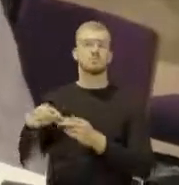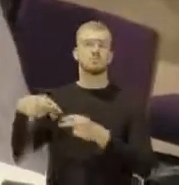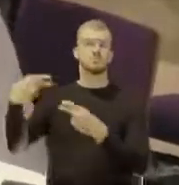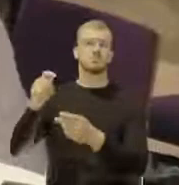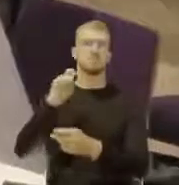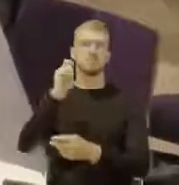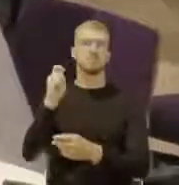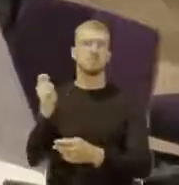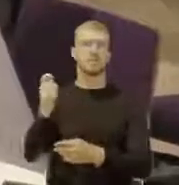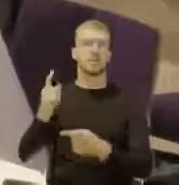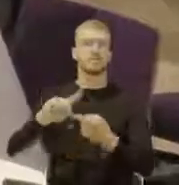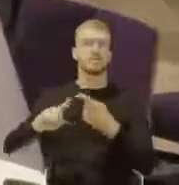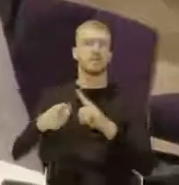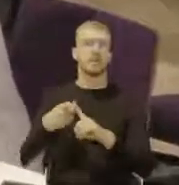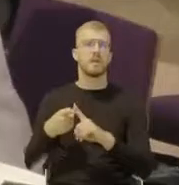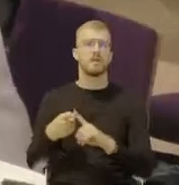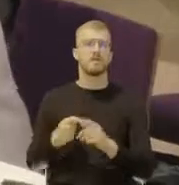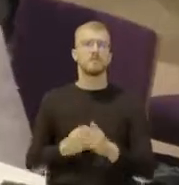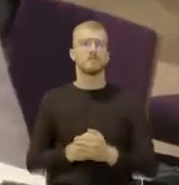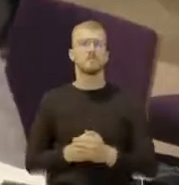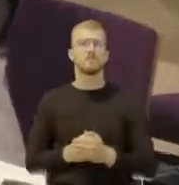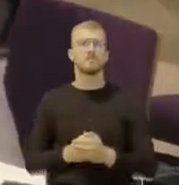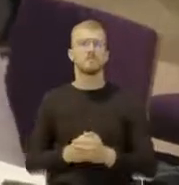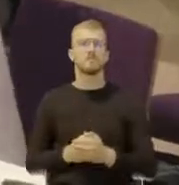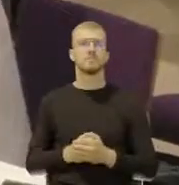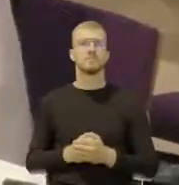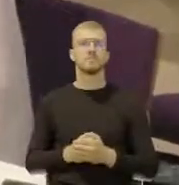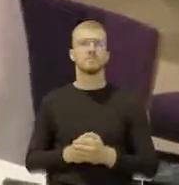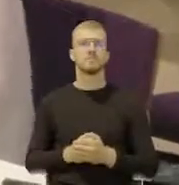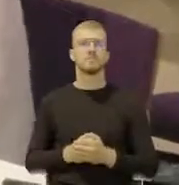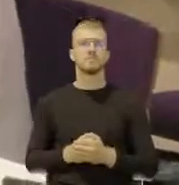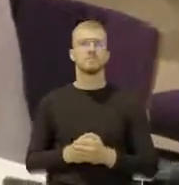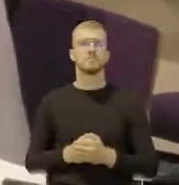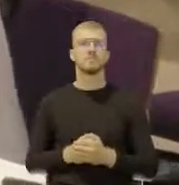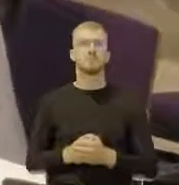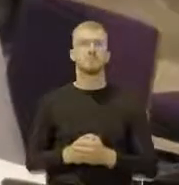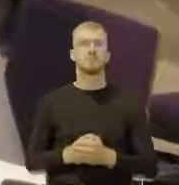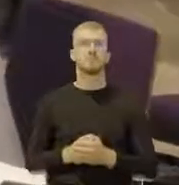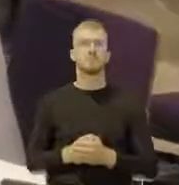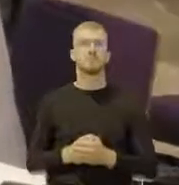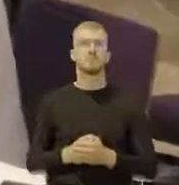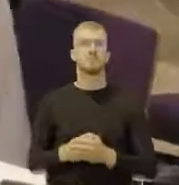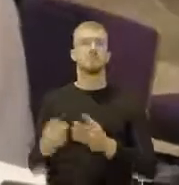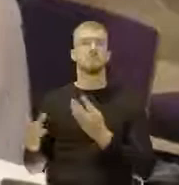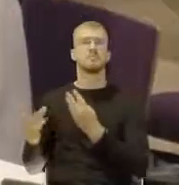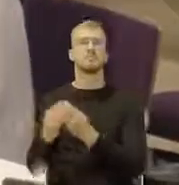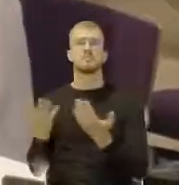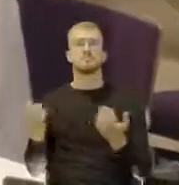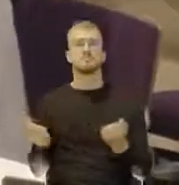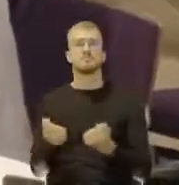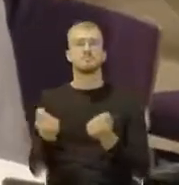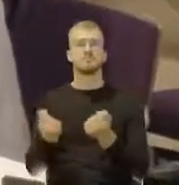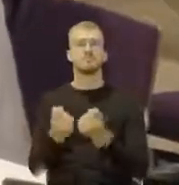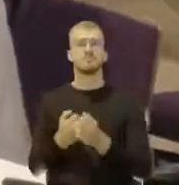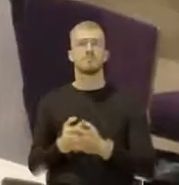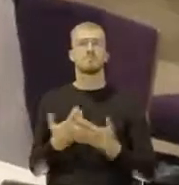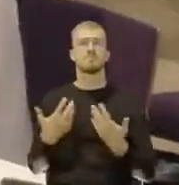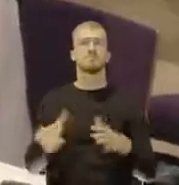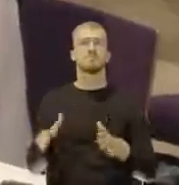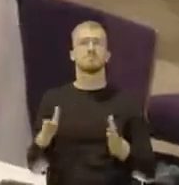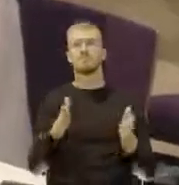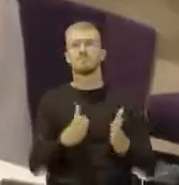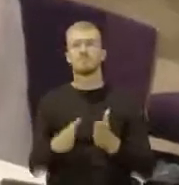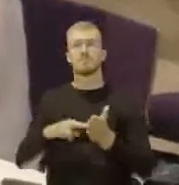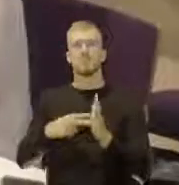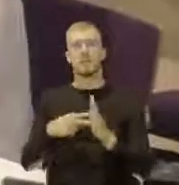been with us in the trenches during the process of Habitat 3, and that is not something that you forget easily. But both